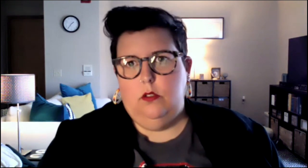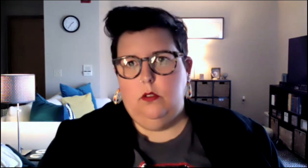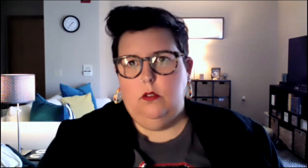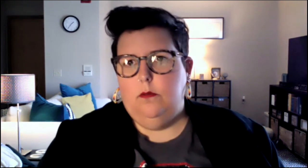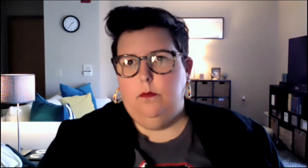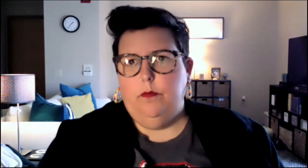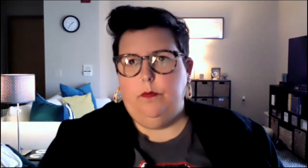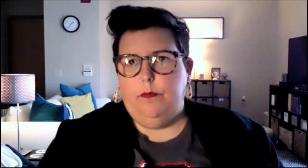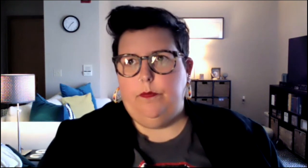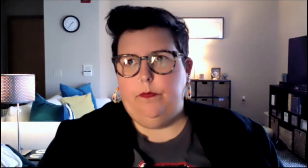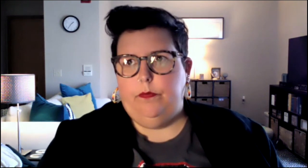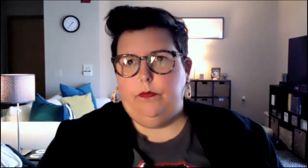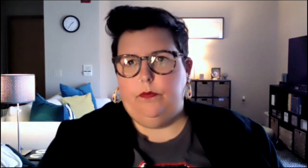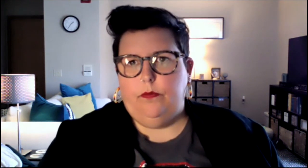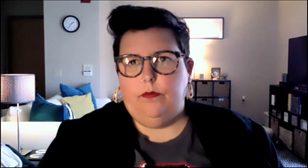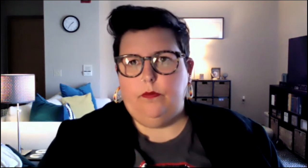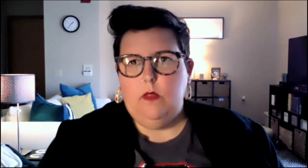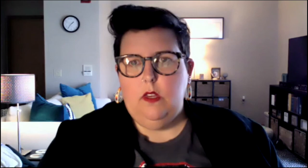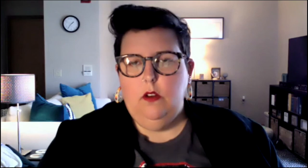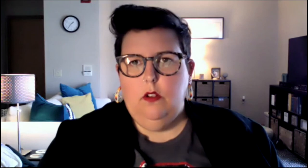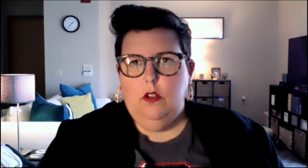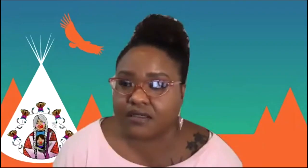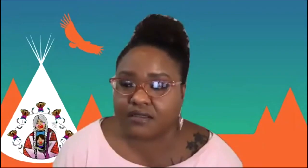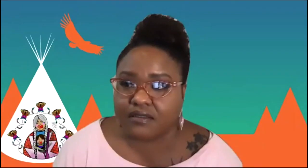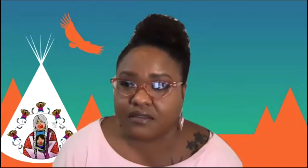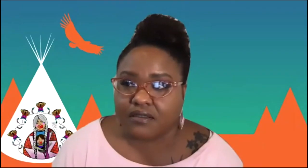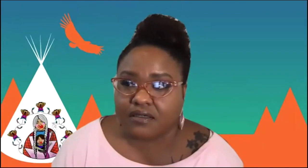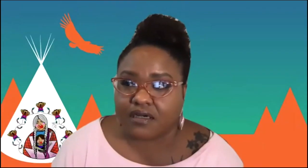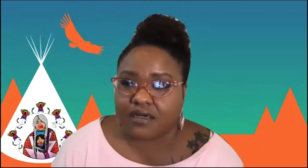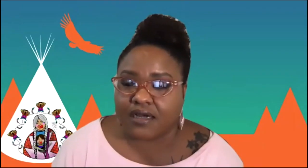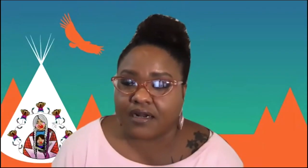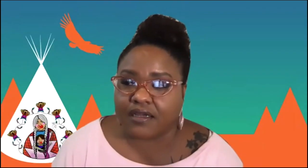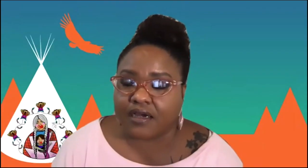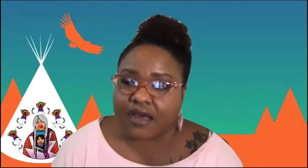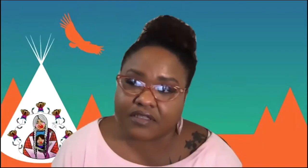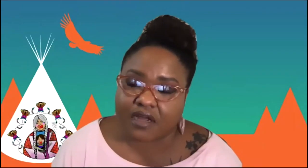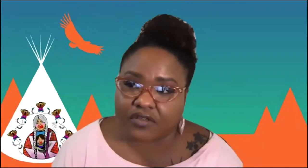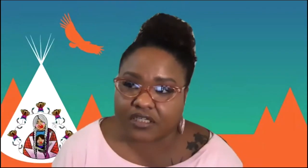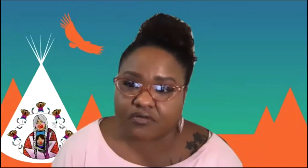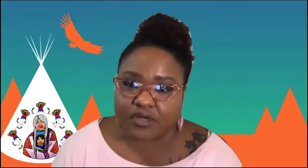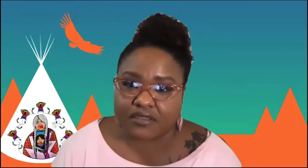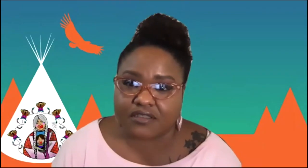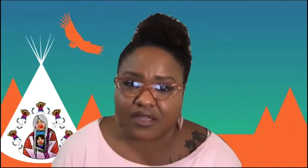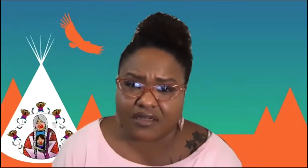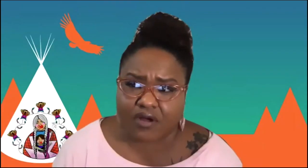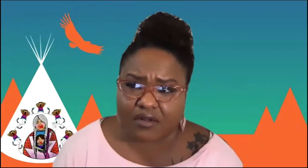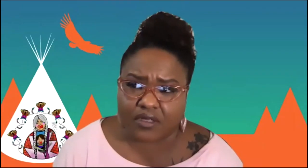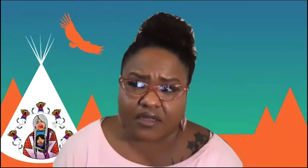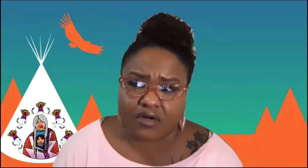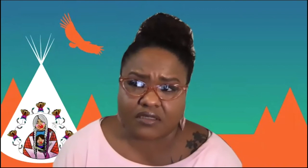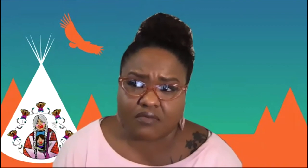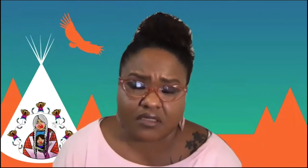questions. Yeah, absolutely. It is I have this conversation with my sister Melanie